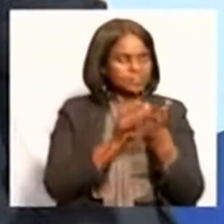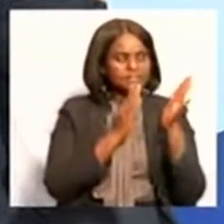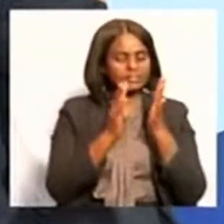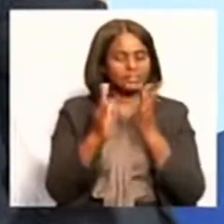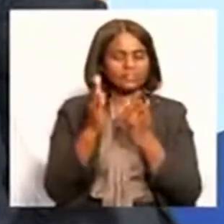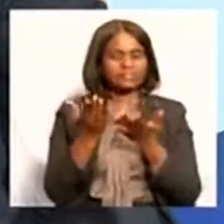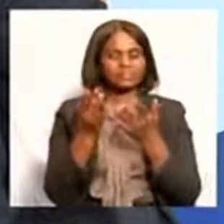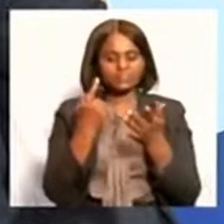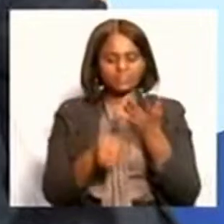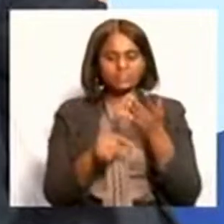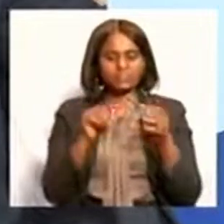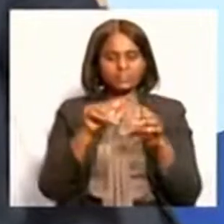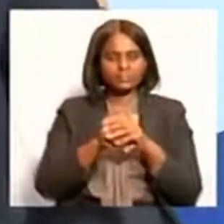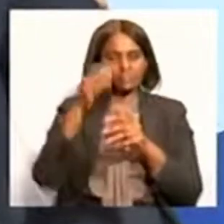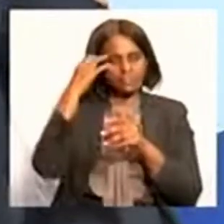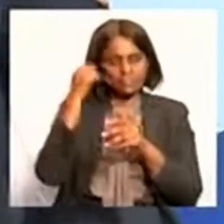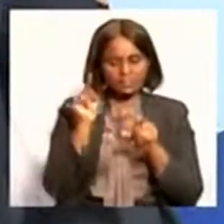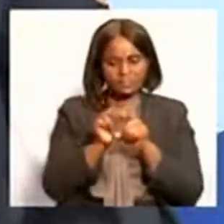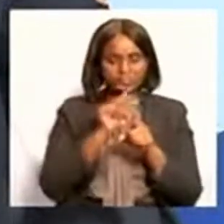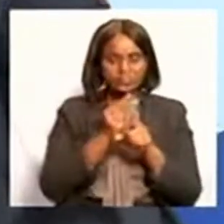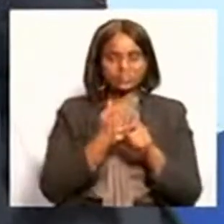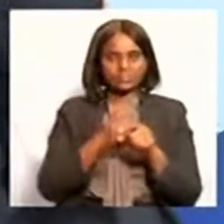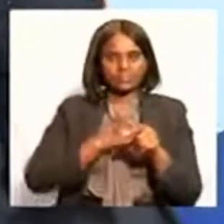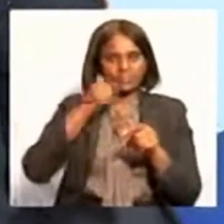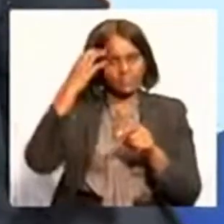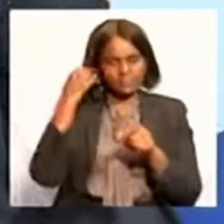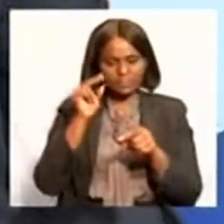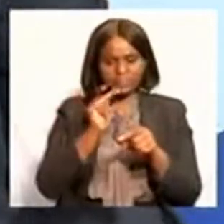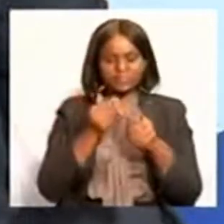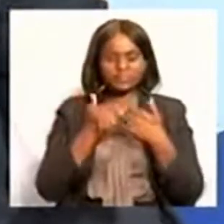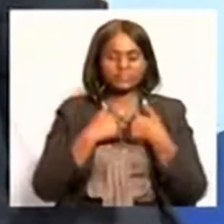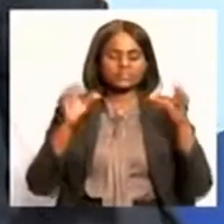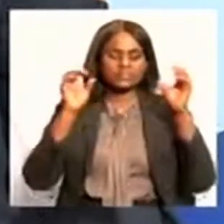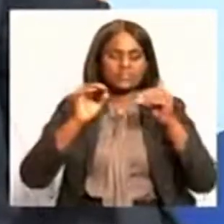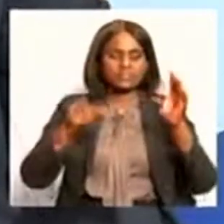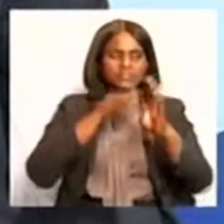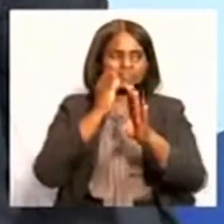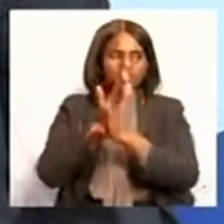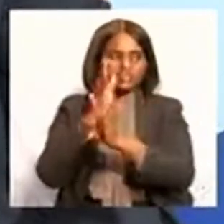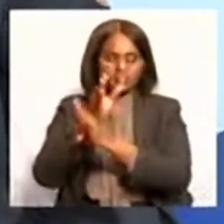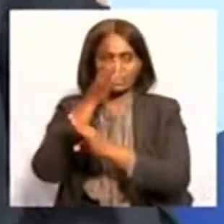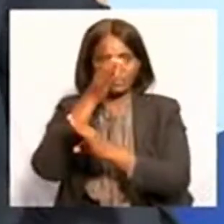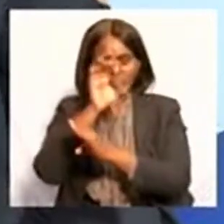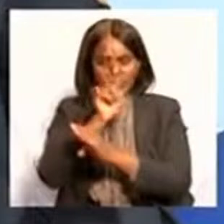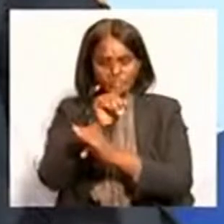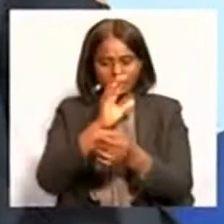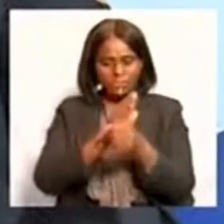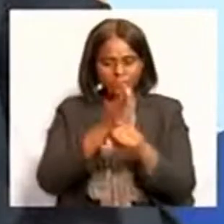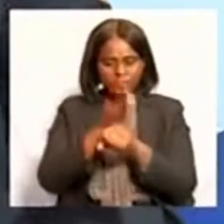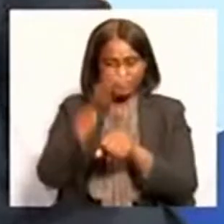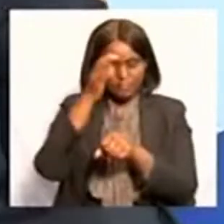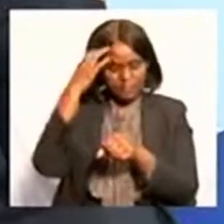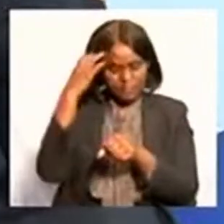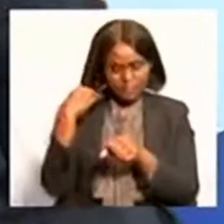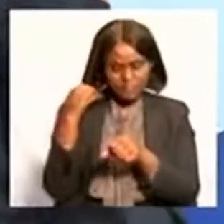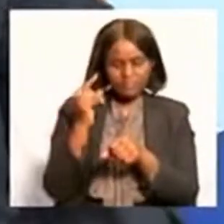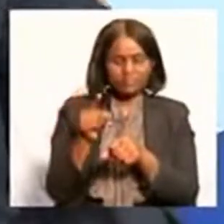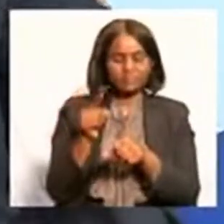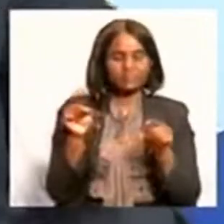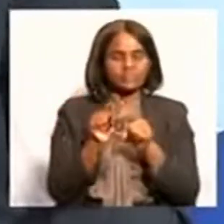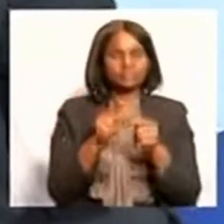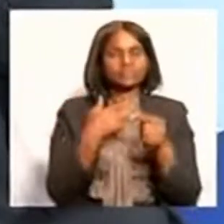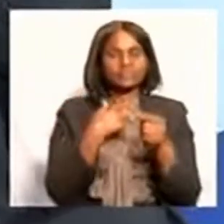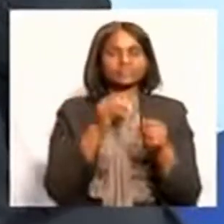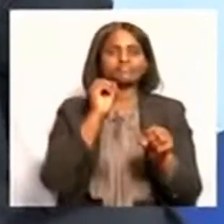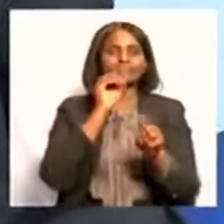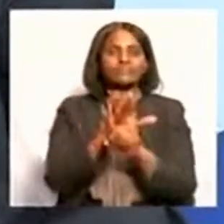that are in the office. And as an office, we have zero tolerance towards corruption. Once an officer has been